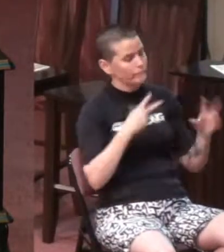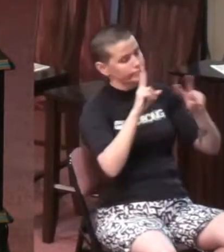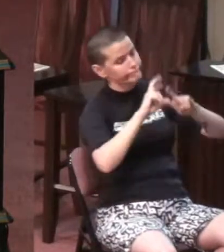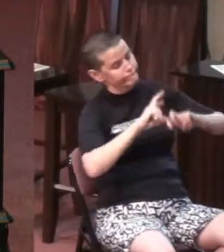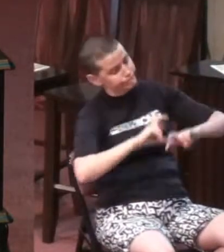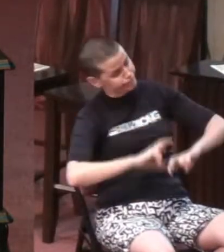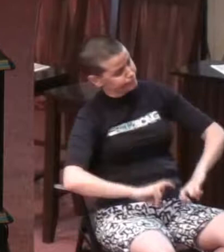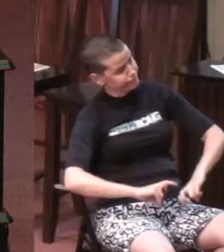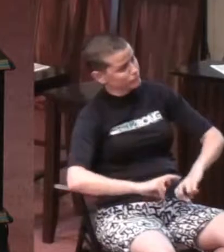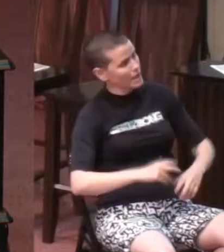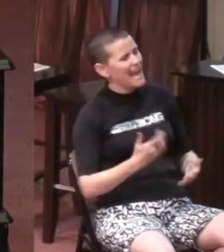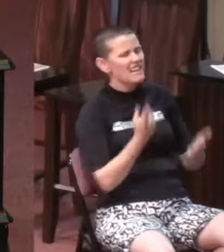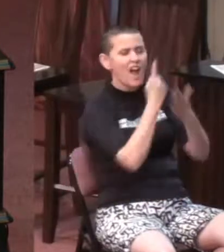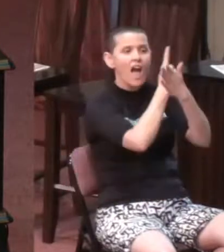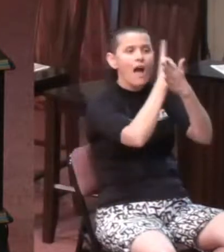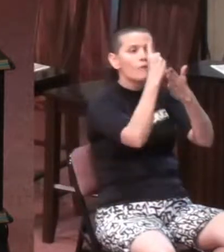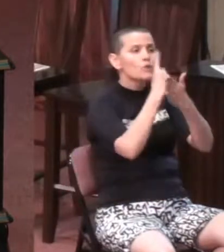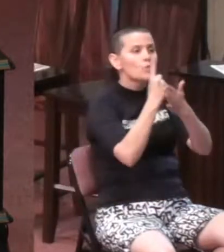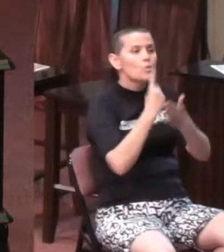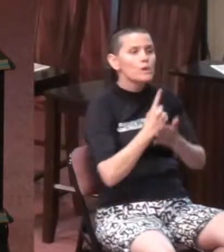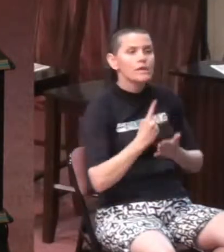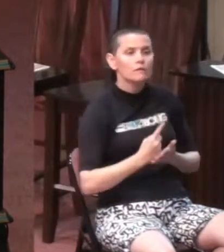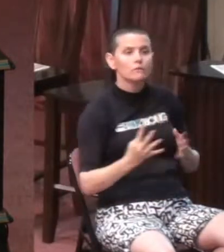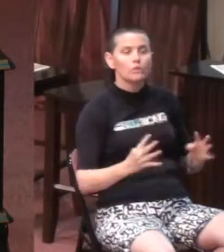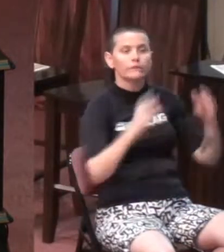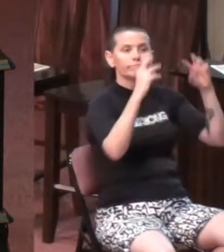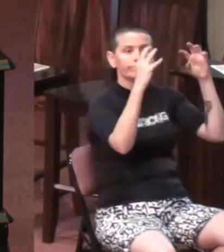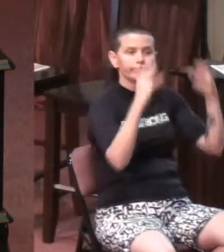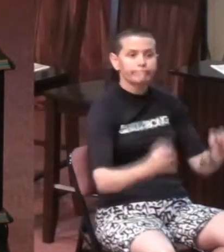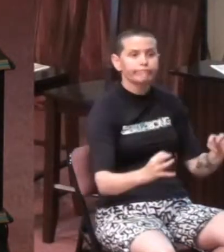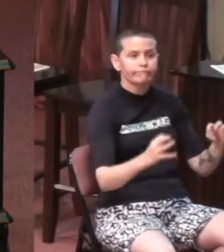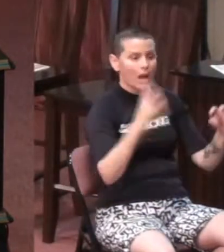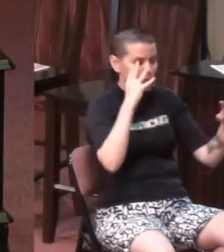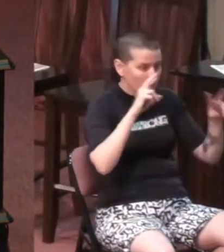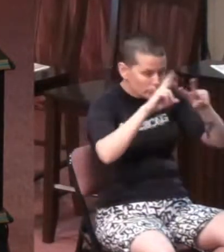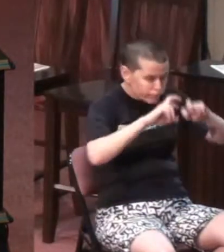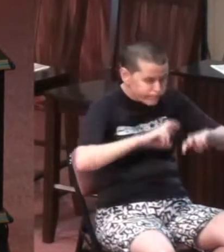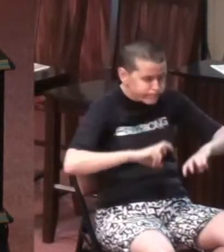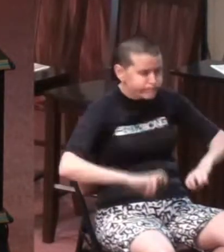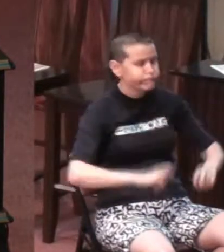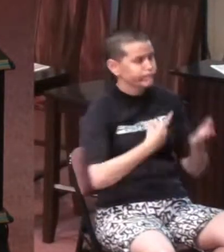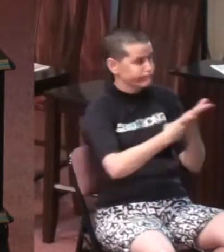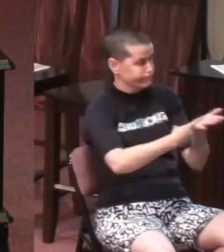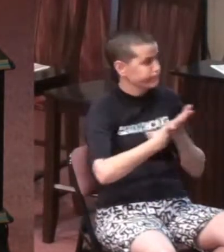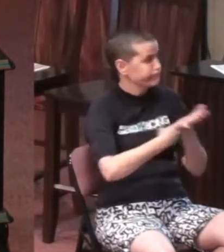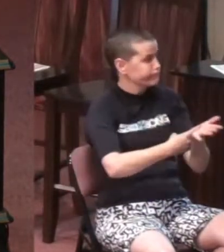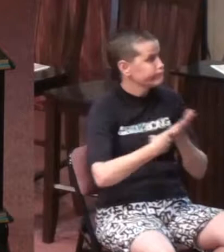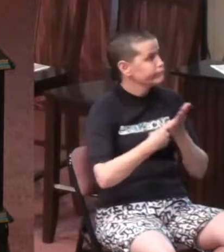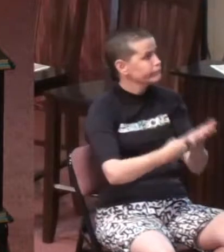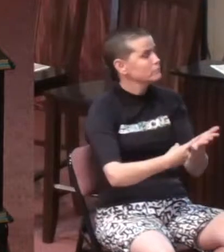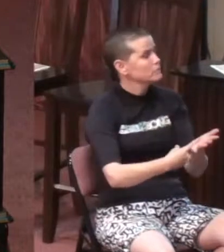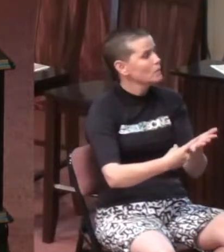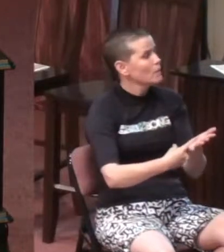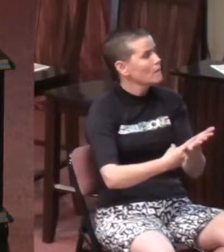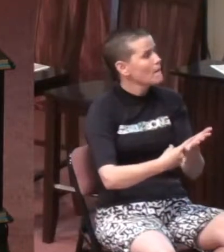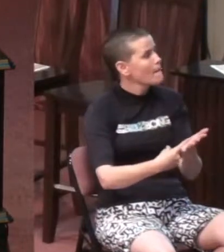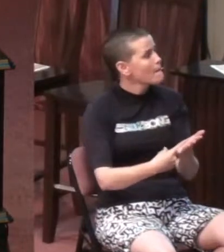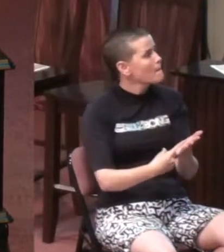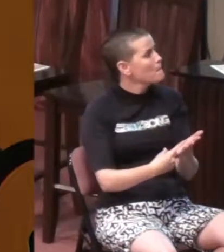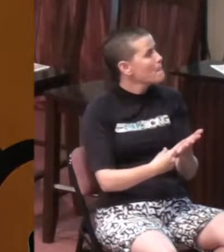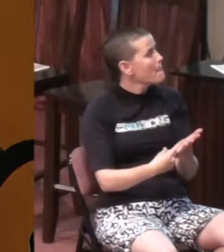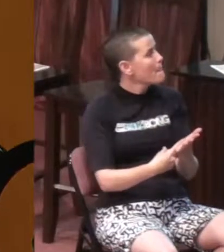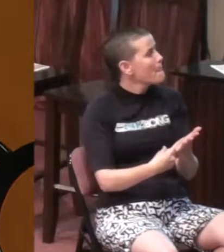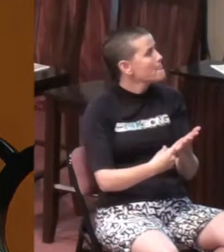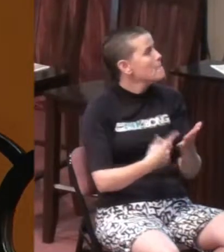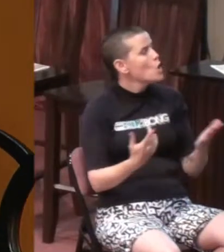after week after we have looked at this. And what we have discerned of just this last week is that there is a high level, a very high level